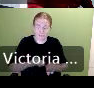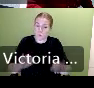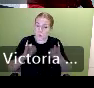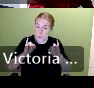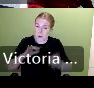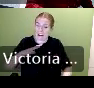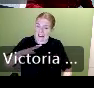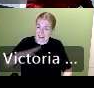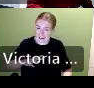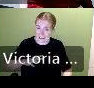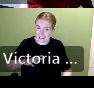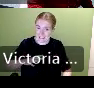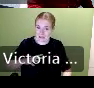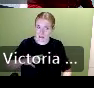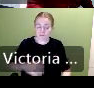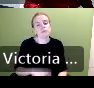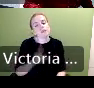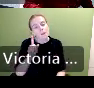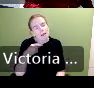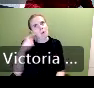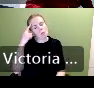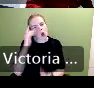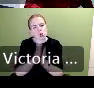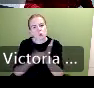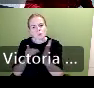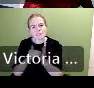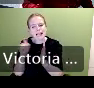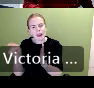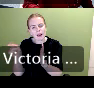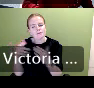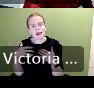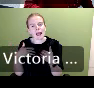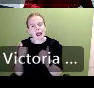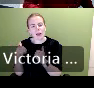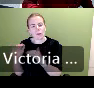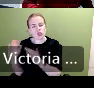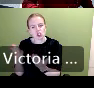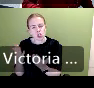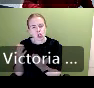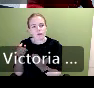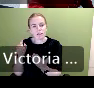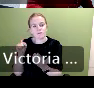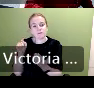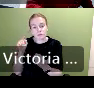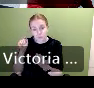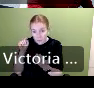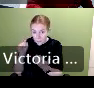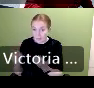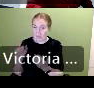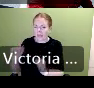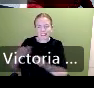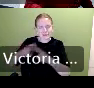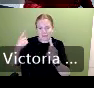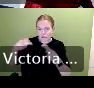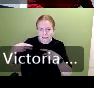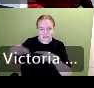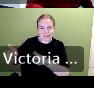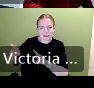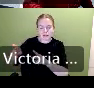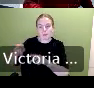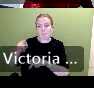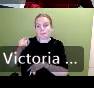that the New Zealand Health Service use is only do in a hospital what only a hospital can do. That's quite an interesting